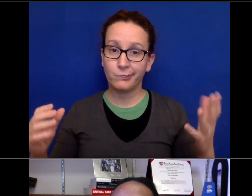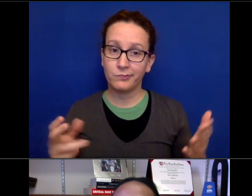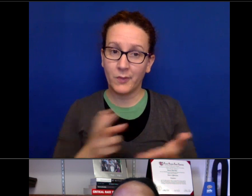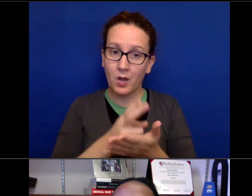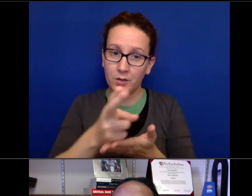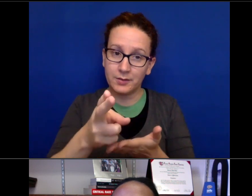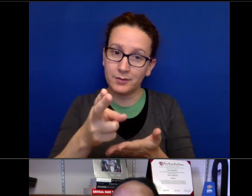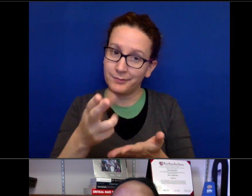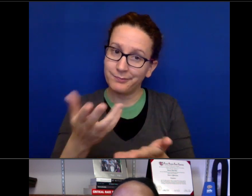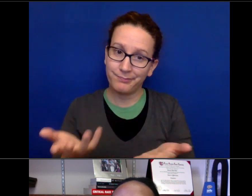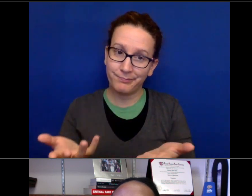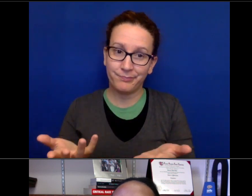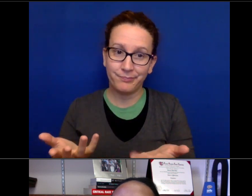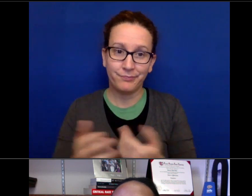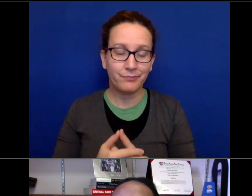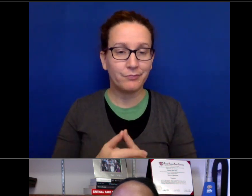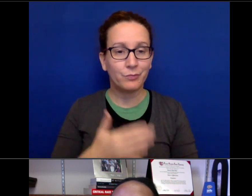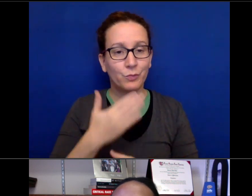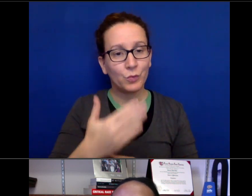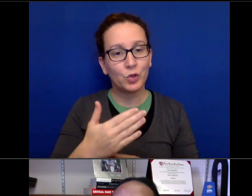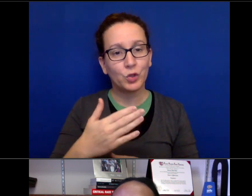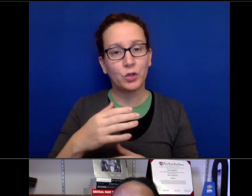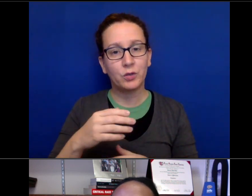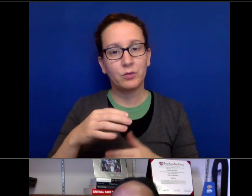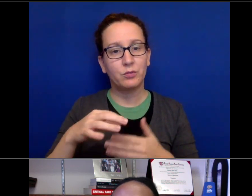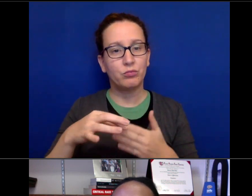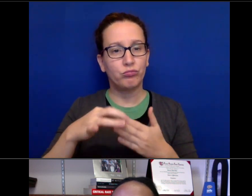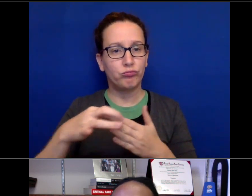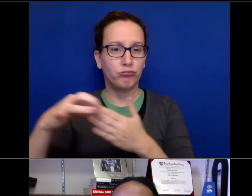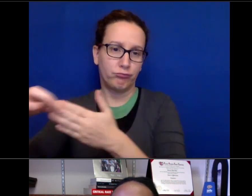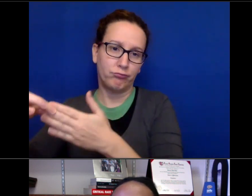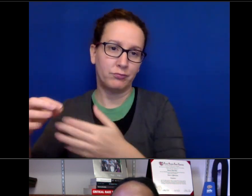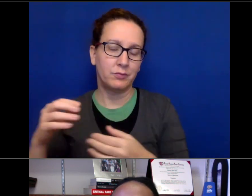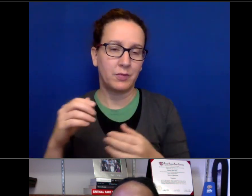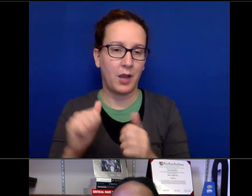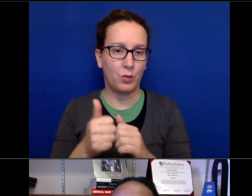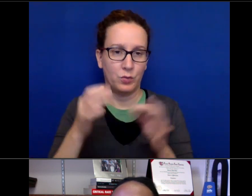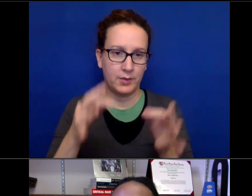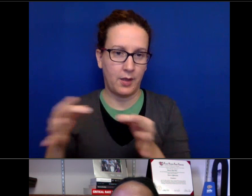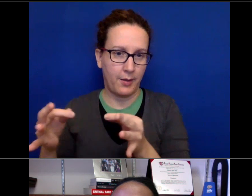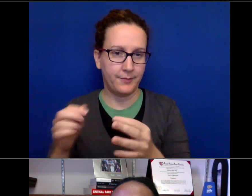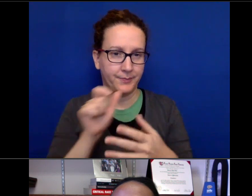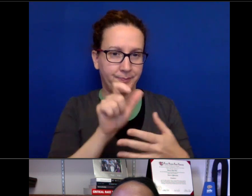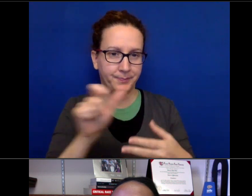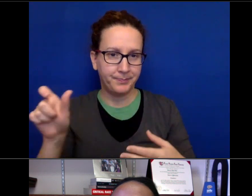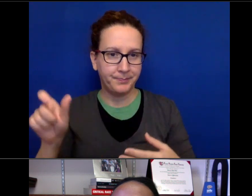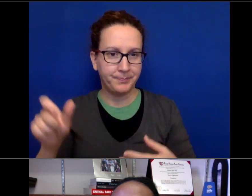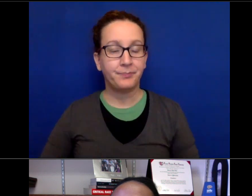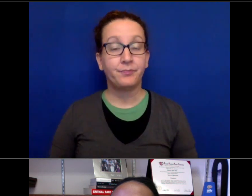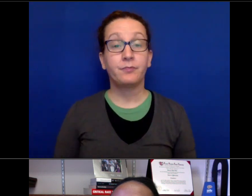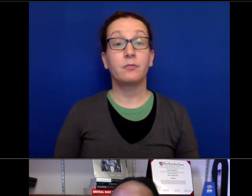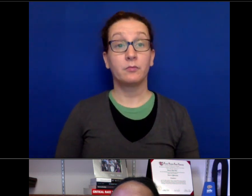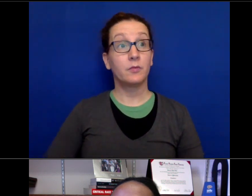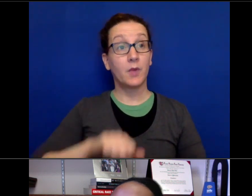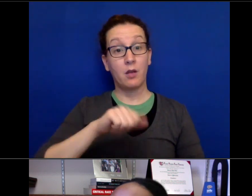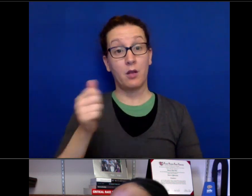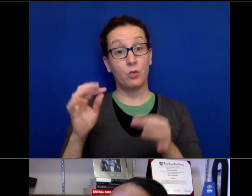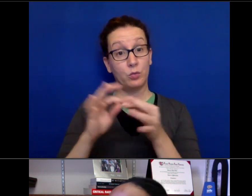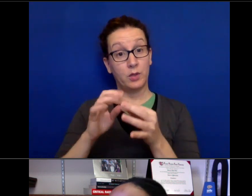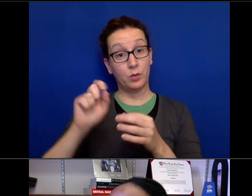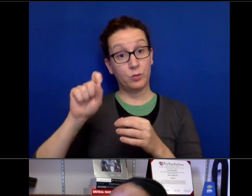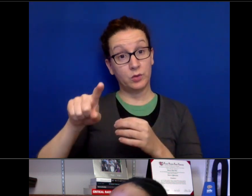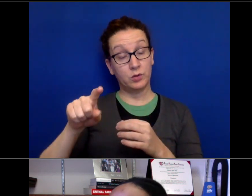think that's a good principle to follow in all such cases. Great. And here's another related question. I